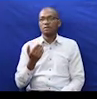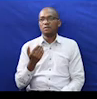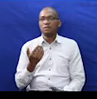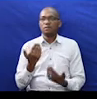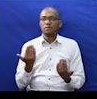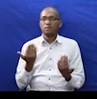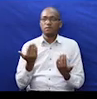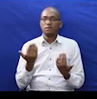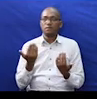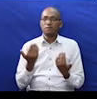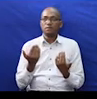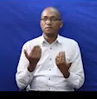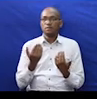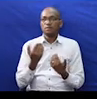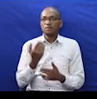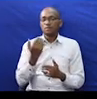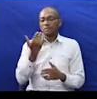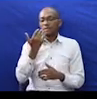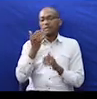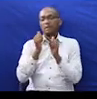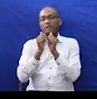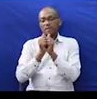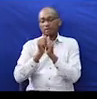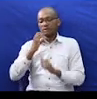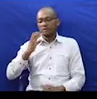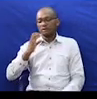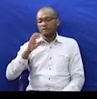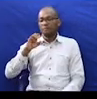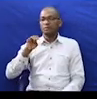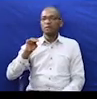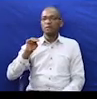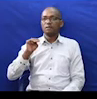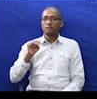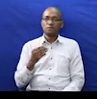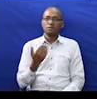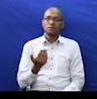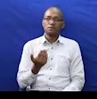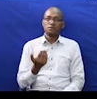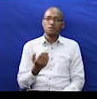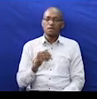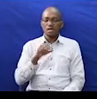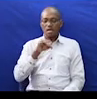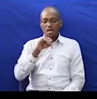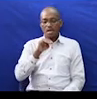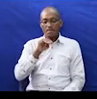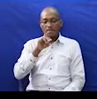LM is 10 centimeter. MN is 6 centimeter.